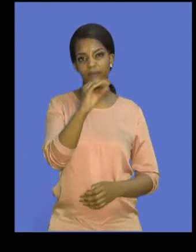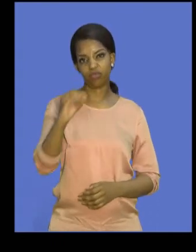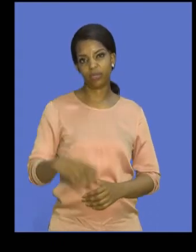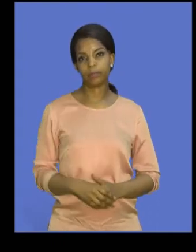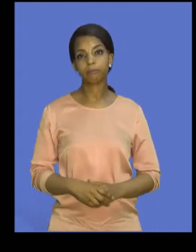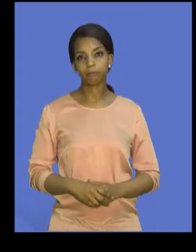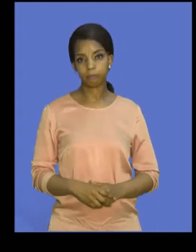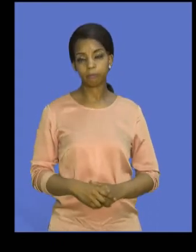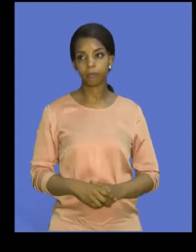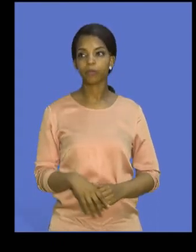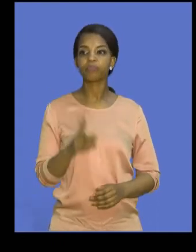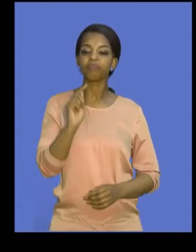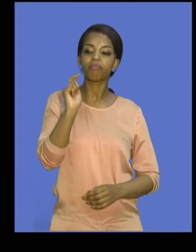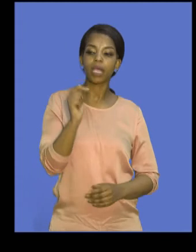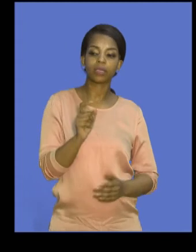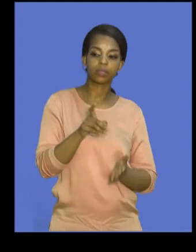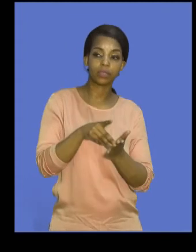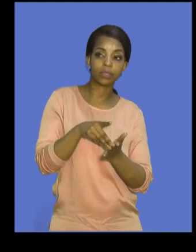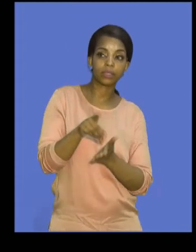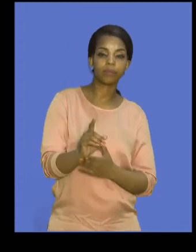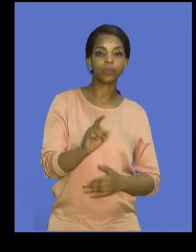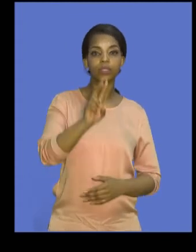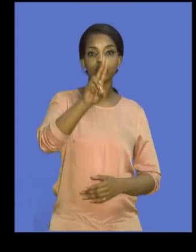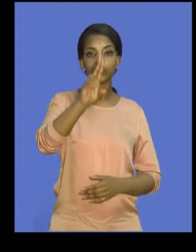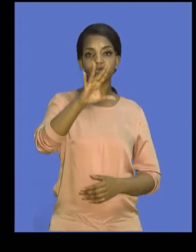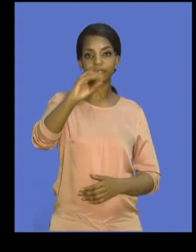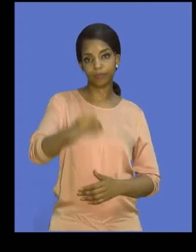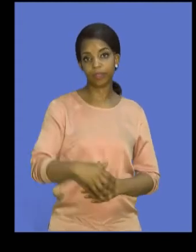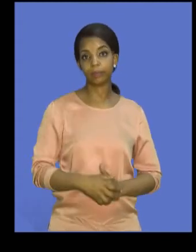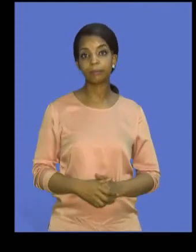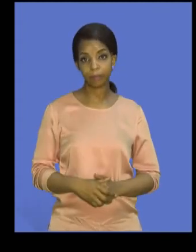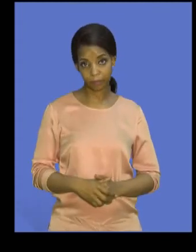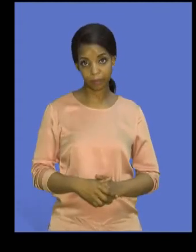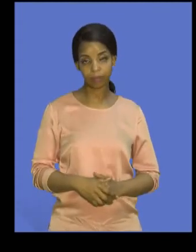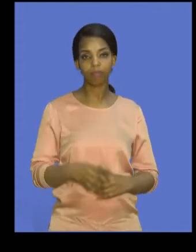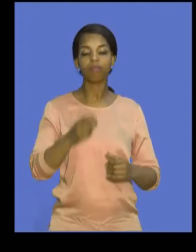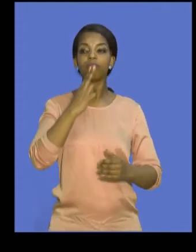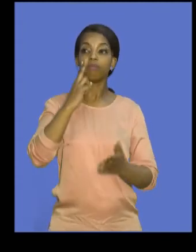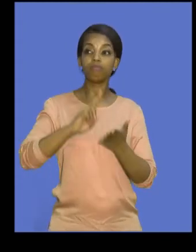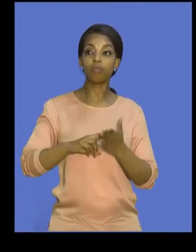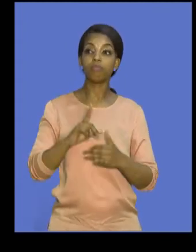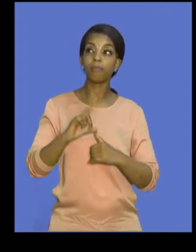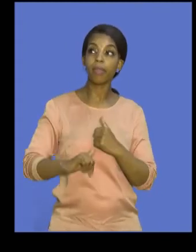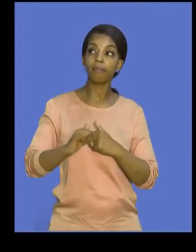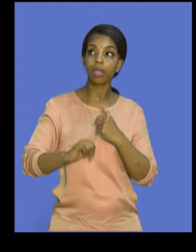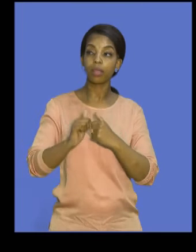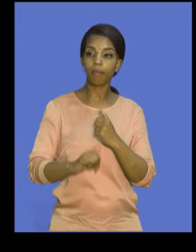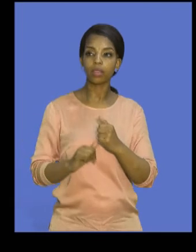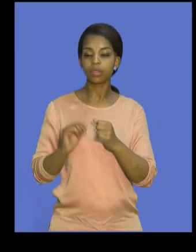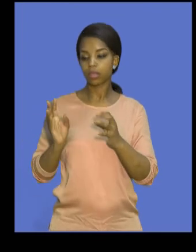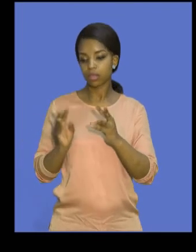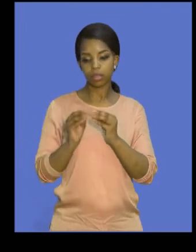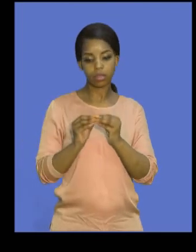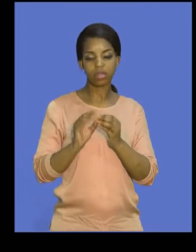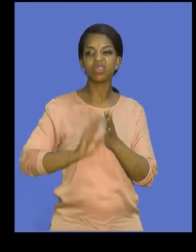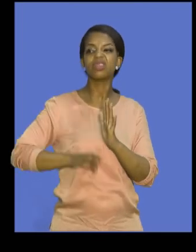250 and then agrees to pay off the balance in equal installments. Now we first need to know what our